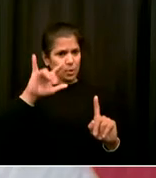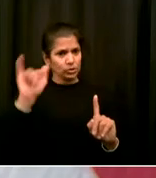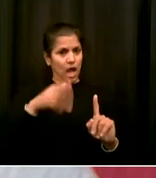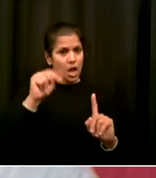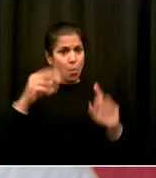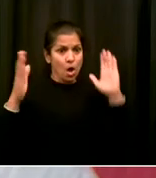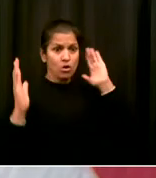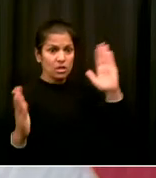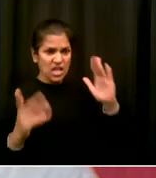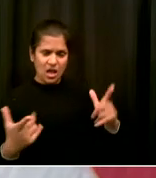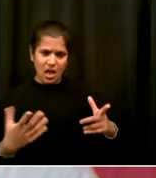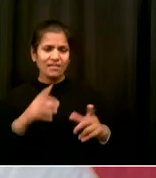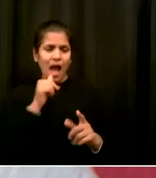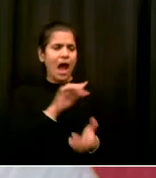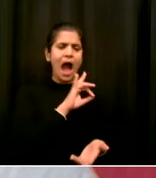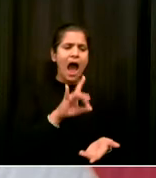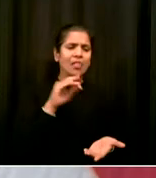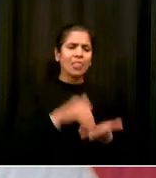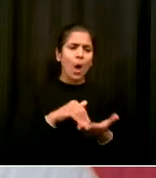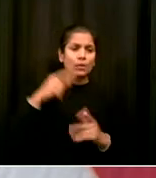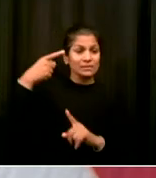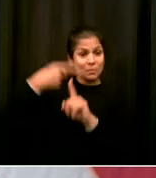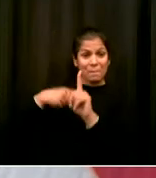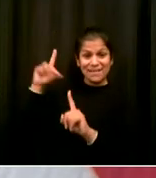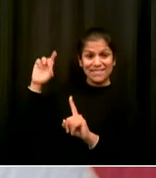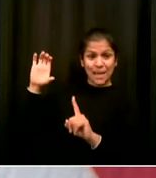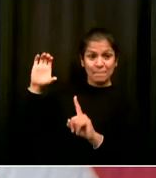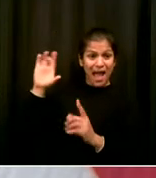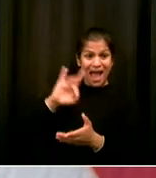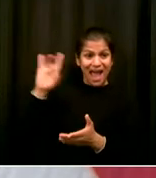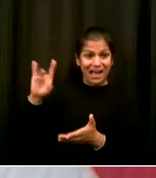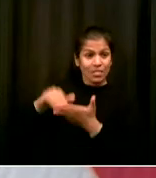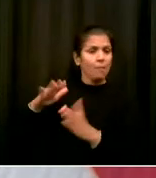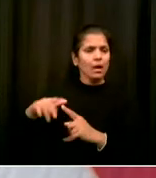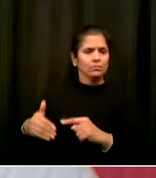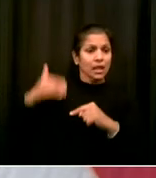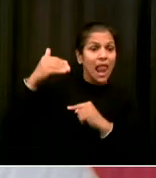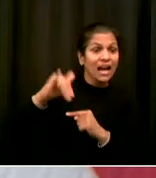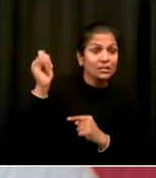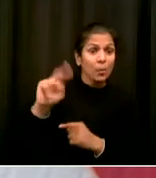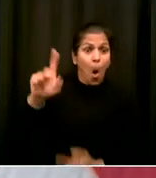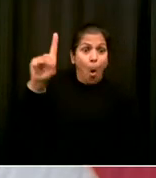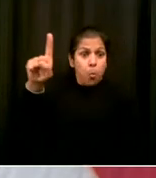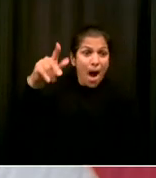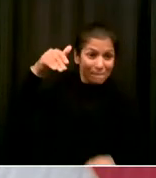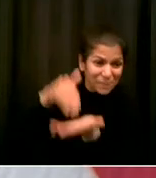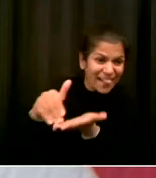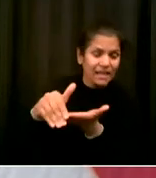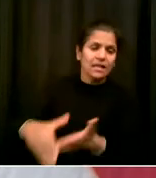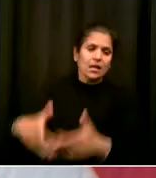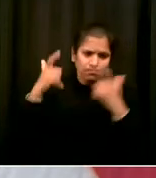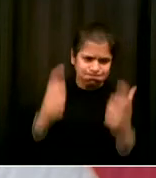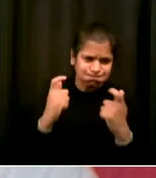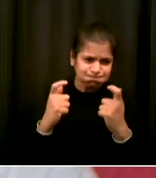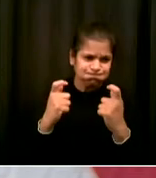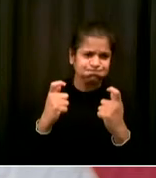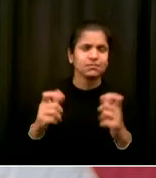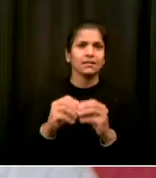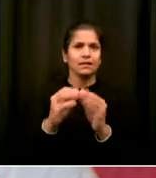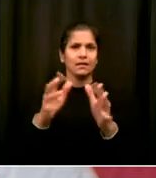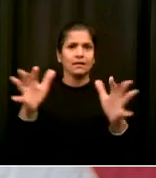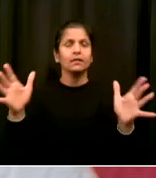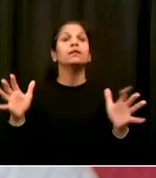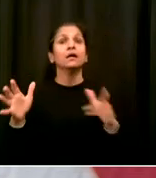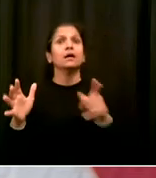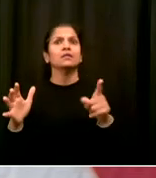that these are aggressive goals. And this historic vaccination campaign is a team sport, as I mentioned. We'll need